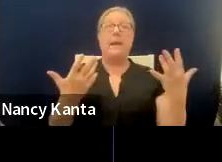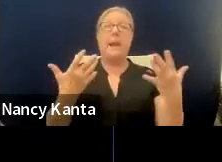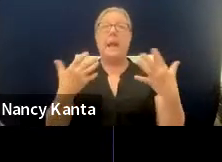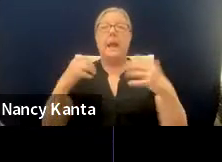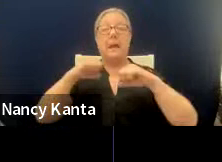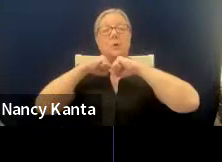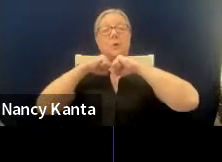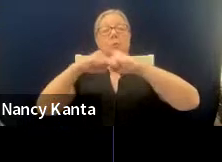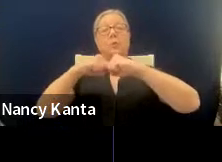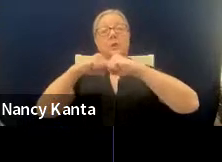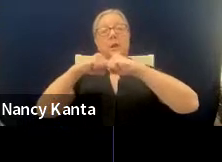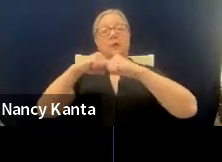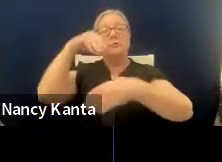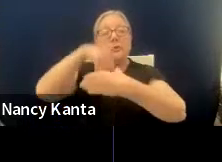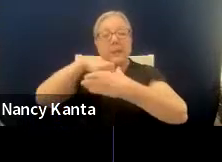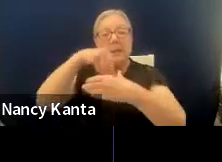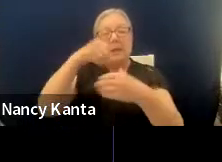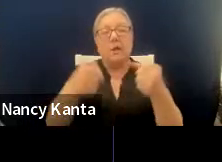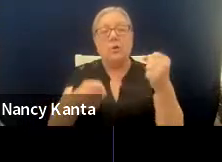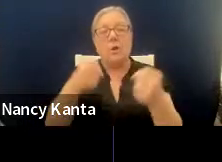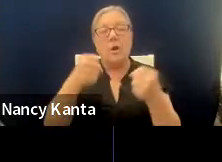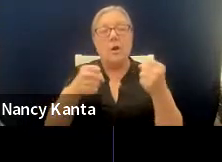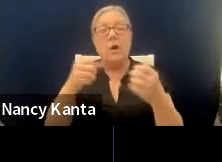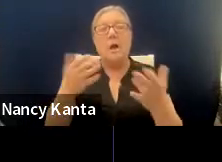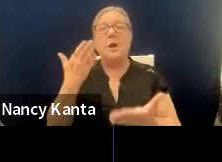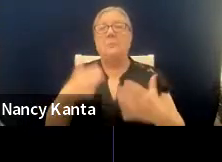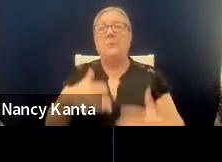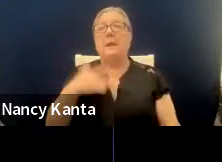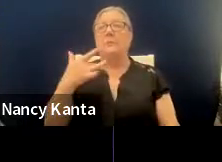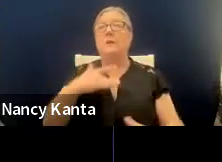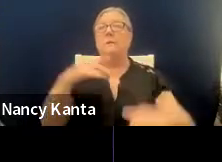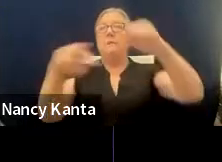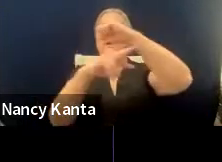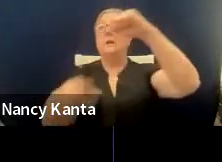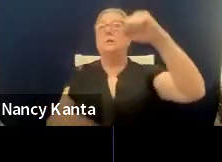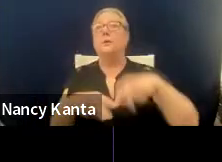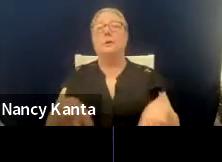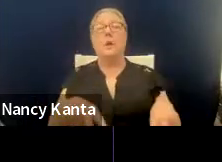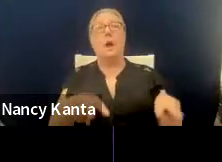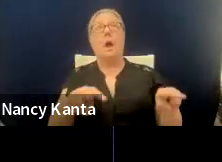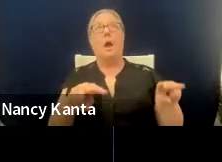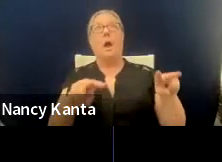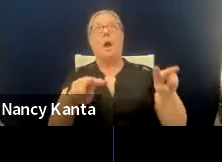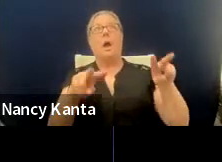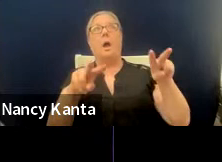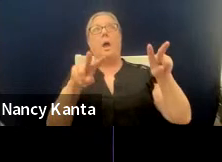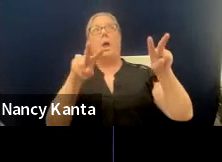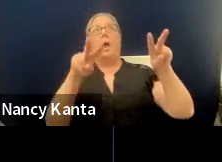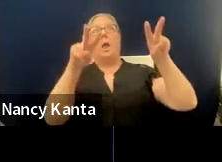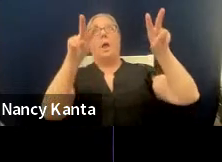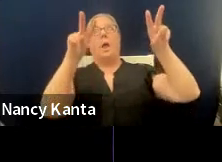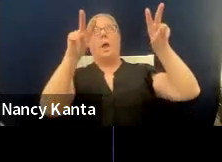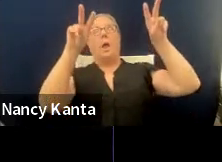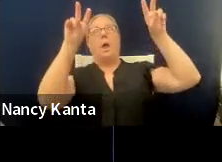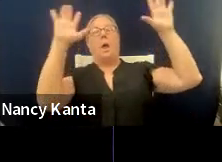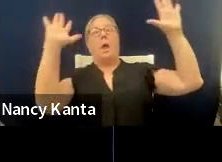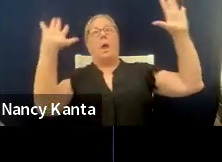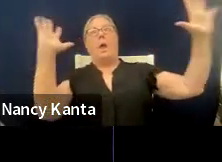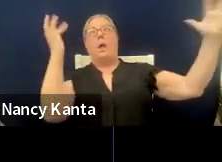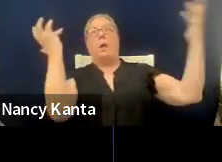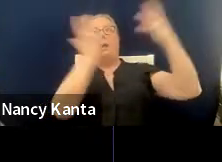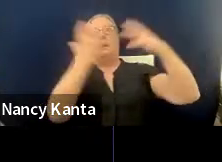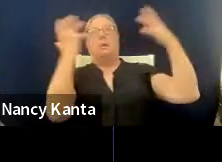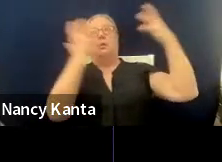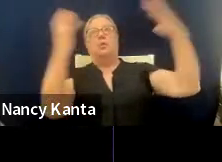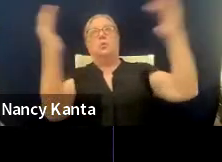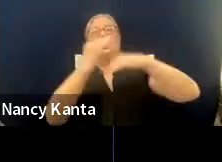feel more dwarfed by the scale and the size of the structures that are coming through their community. So they need